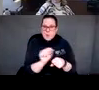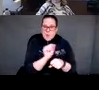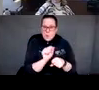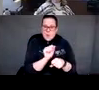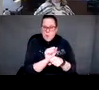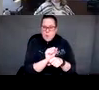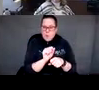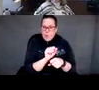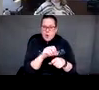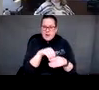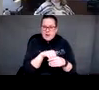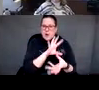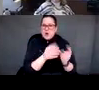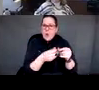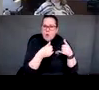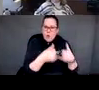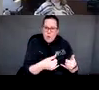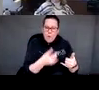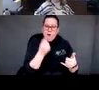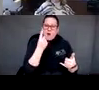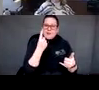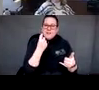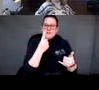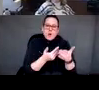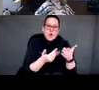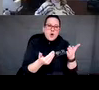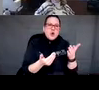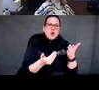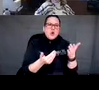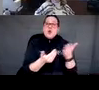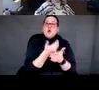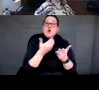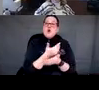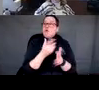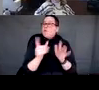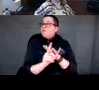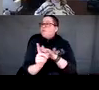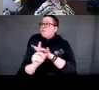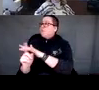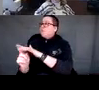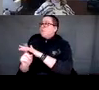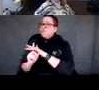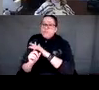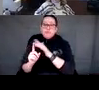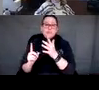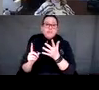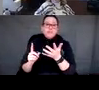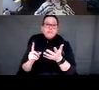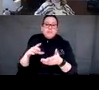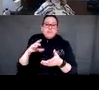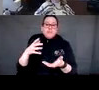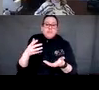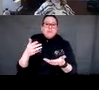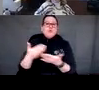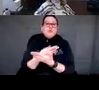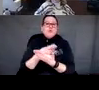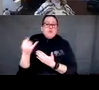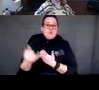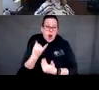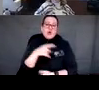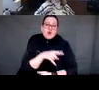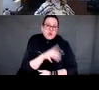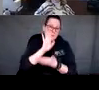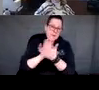the Total Rewards, but as new initiatives come down the pipeline from within HR, Leah will be the